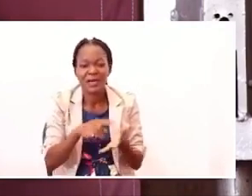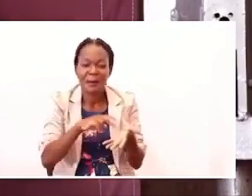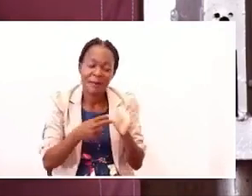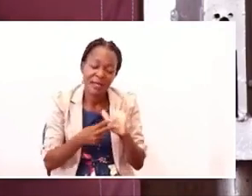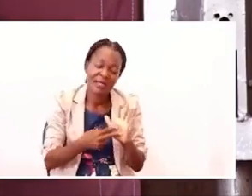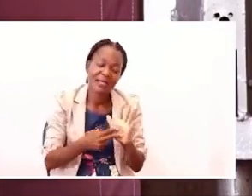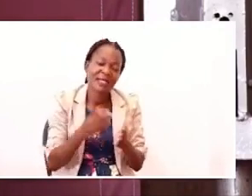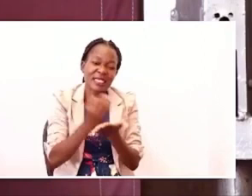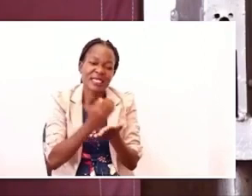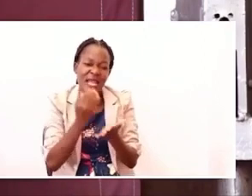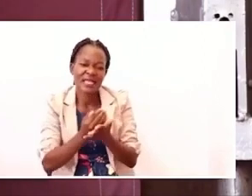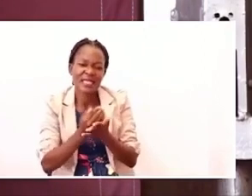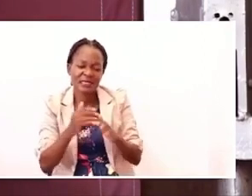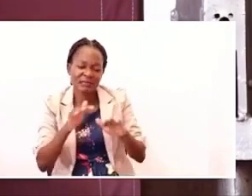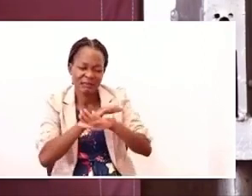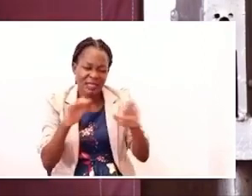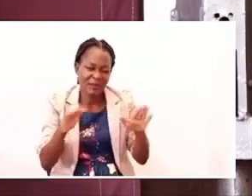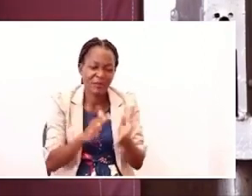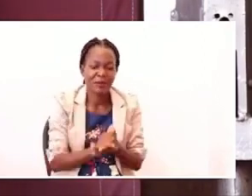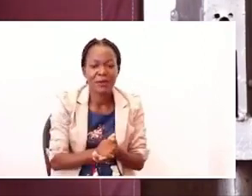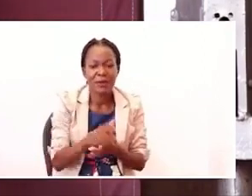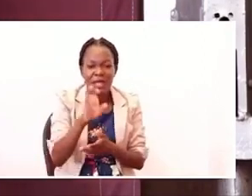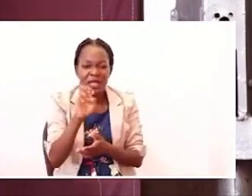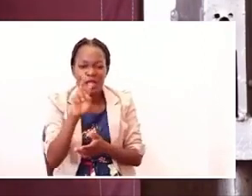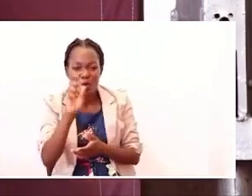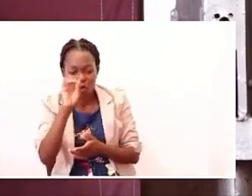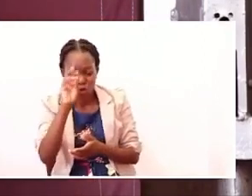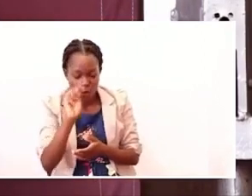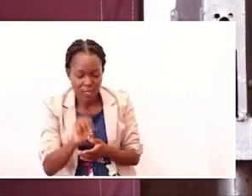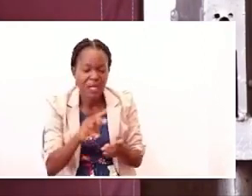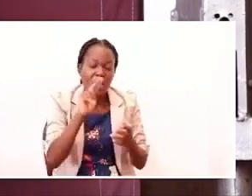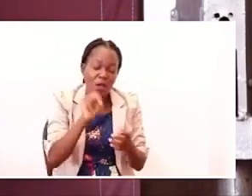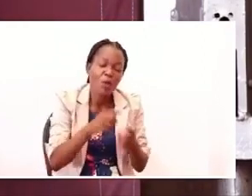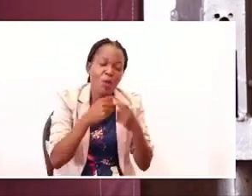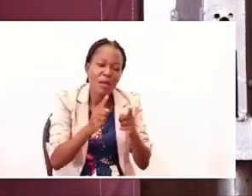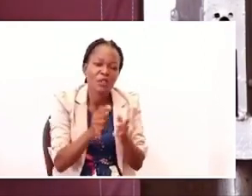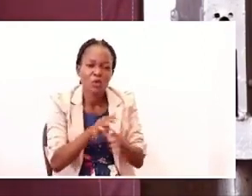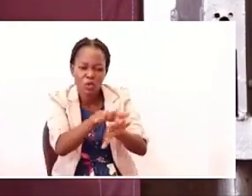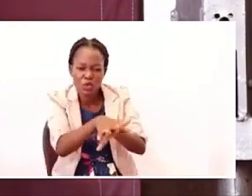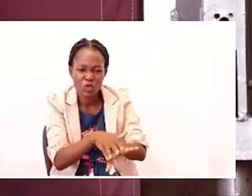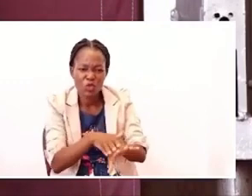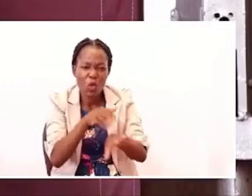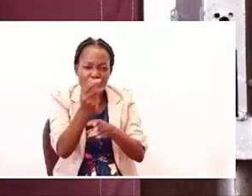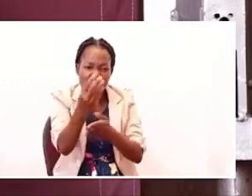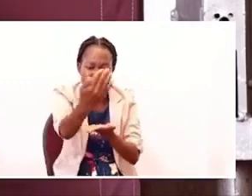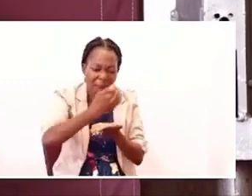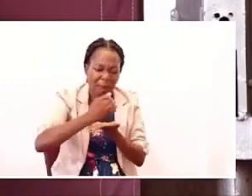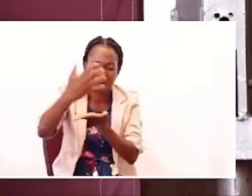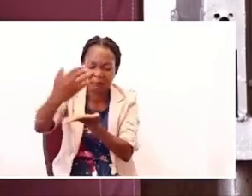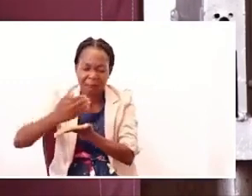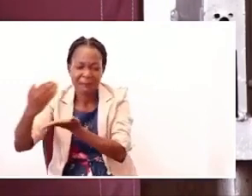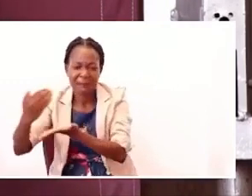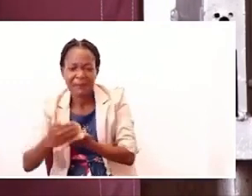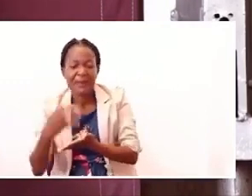tax base erosion. It means slow revenues being collected by the